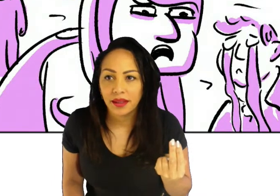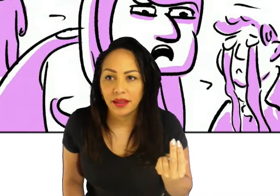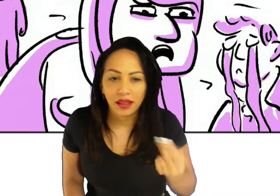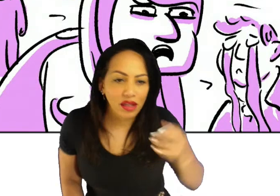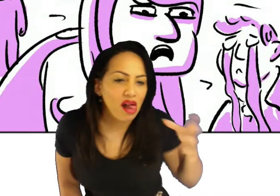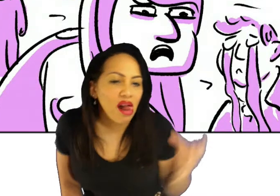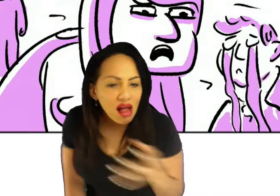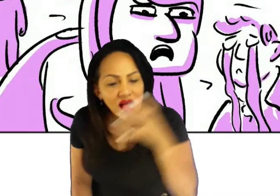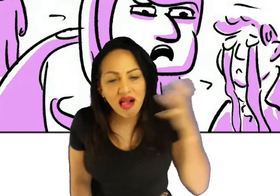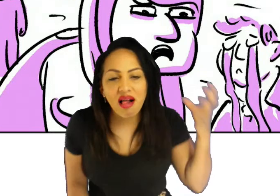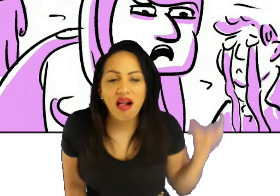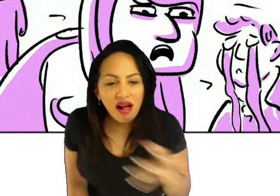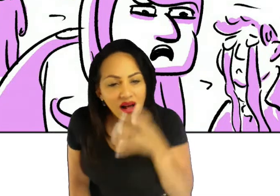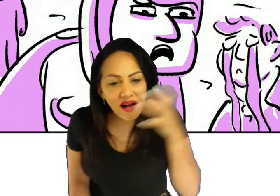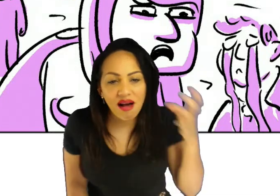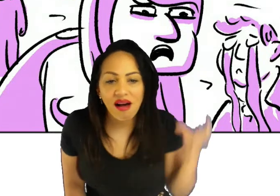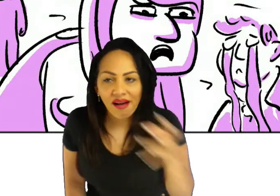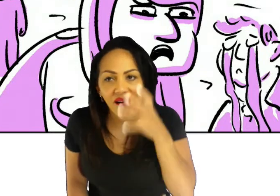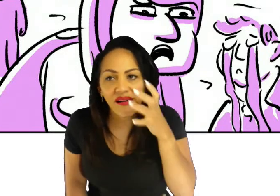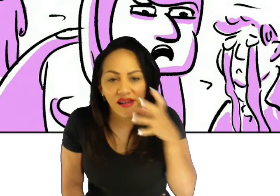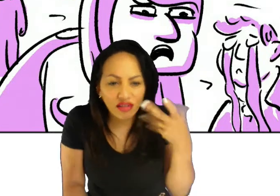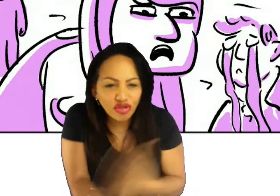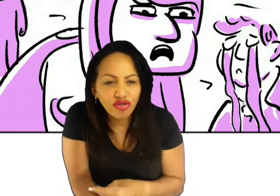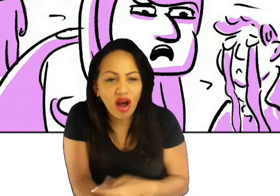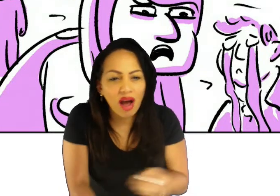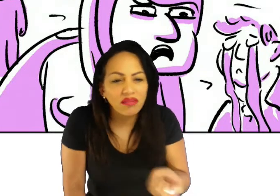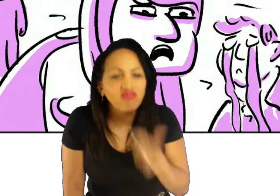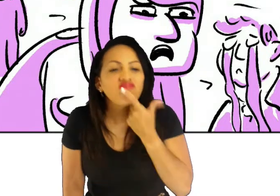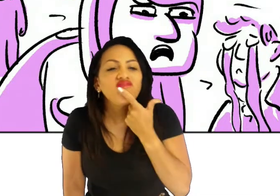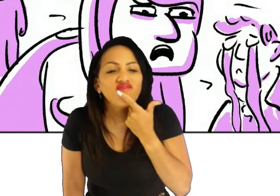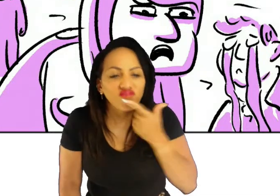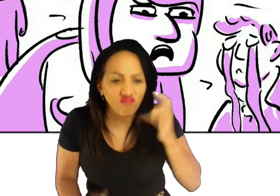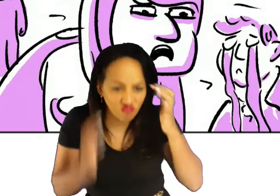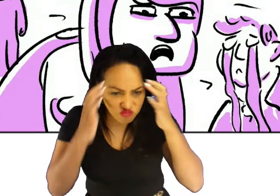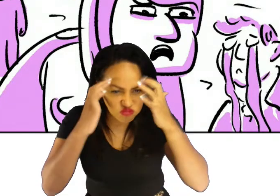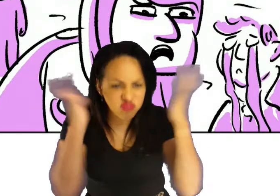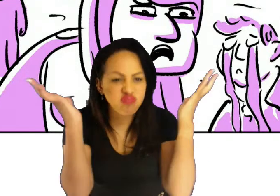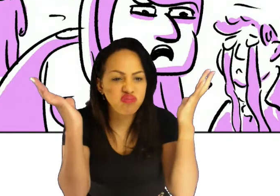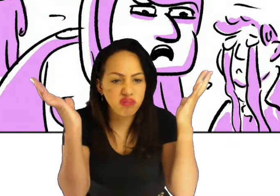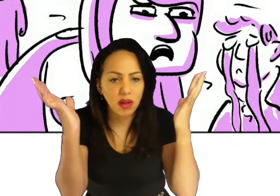drinking, doing drugs, and being